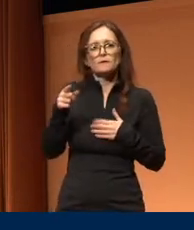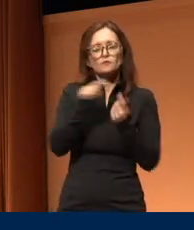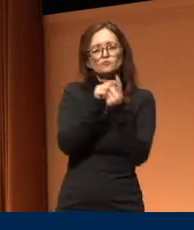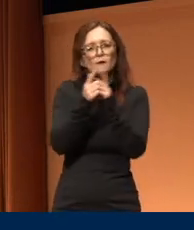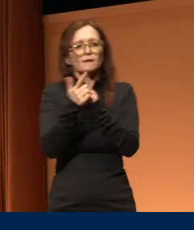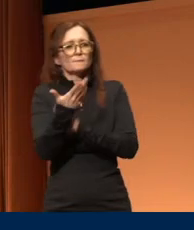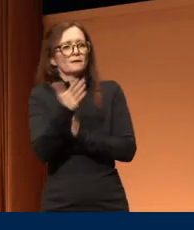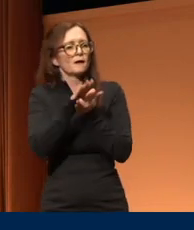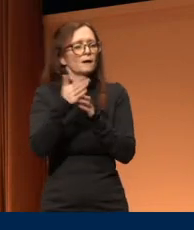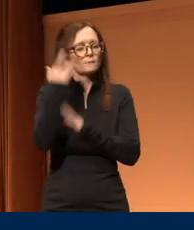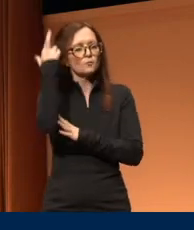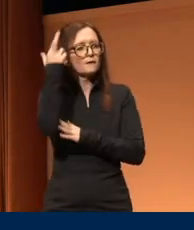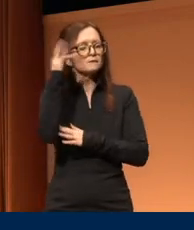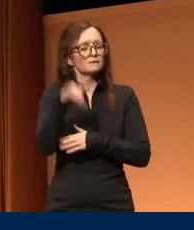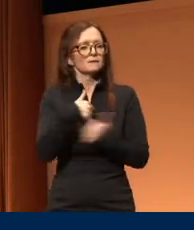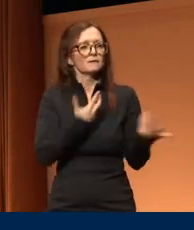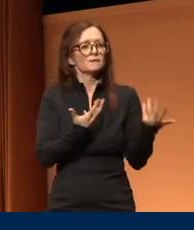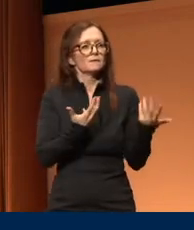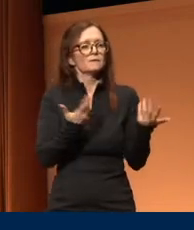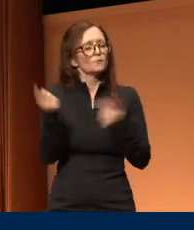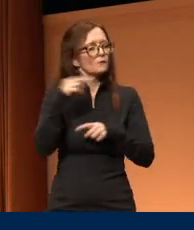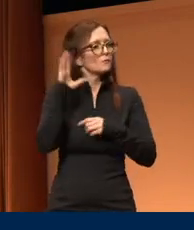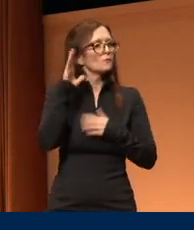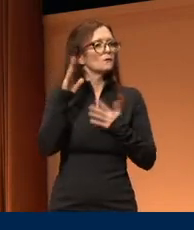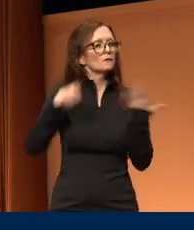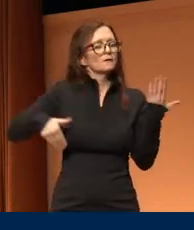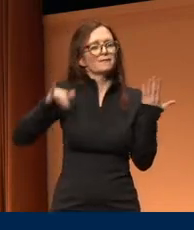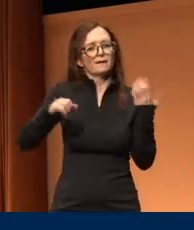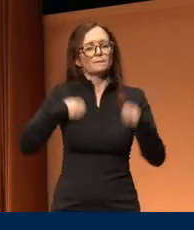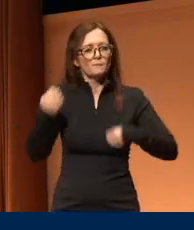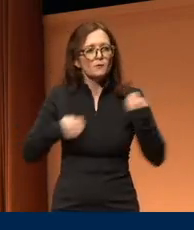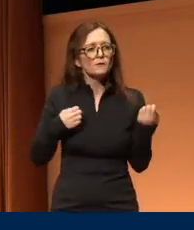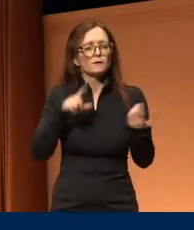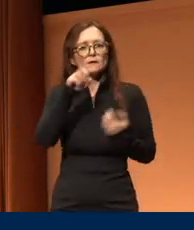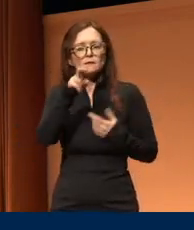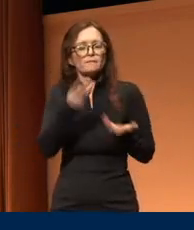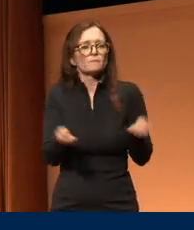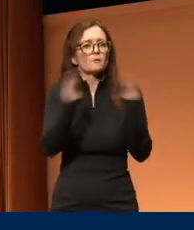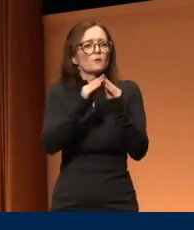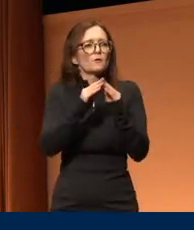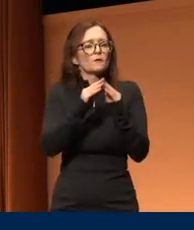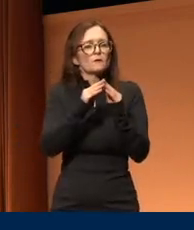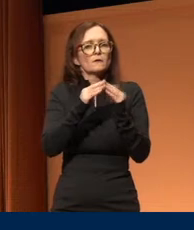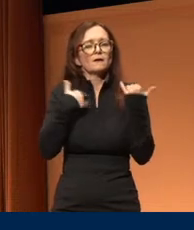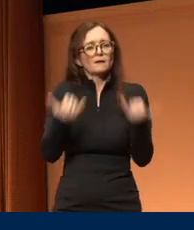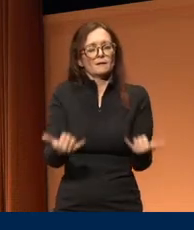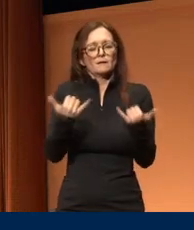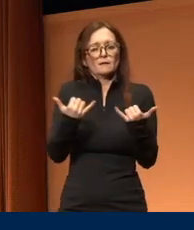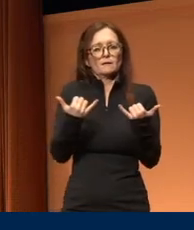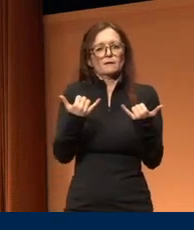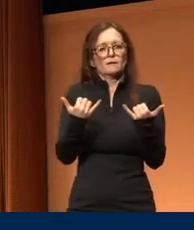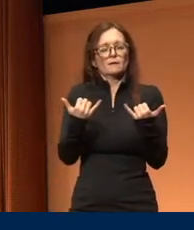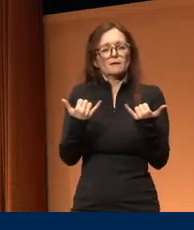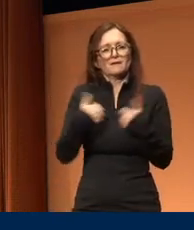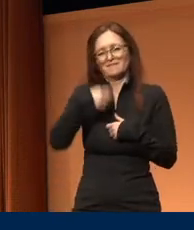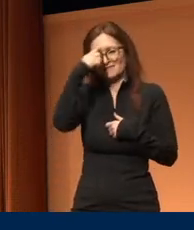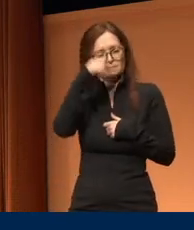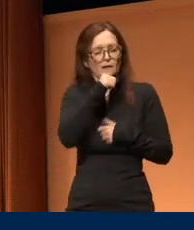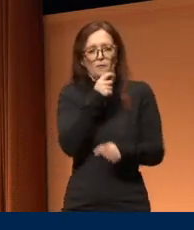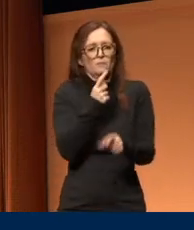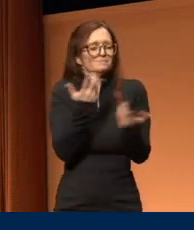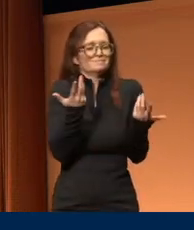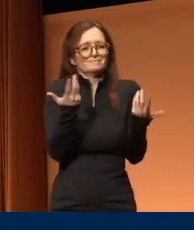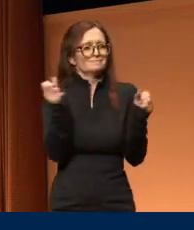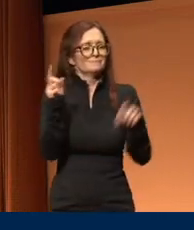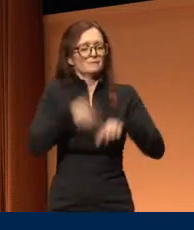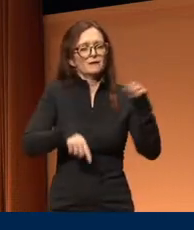into reasons or simply resisted and overcome. Yet, without emotions and love more centrally, I now conclude it's unlikely that deliberation